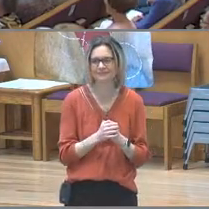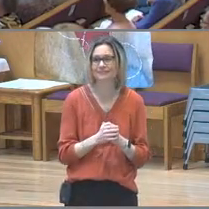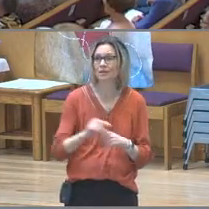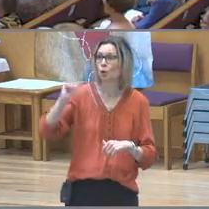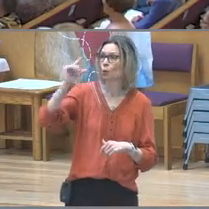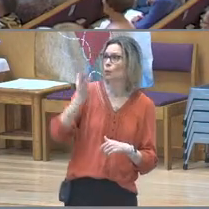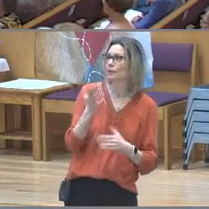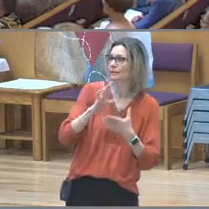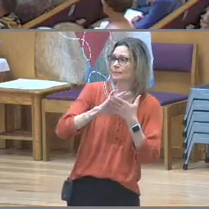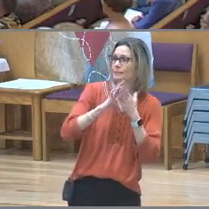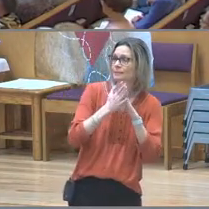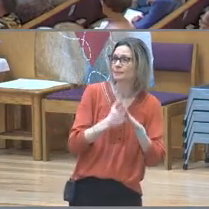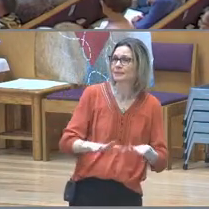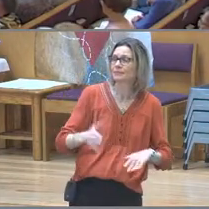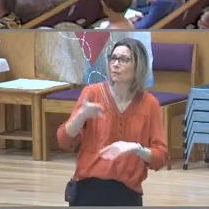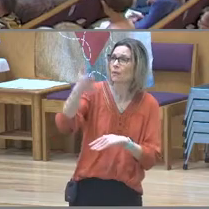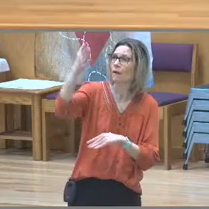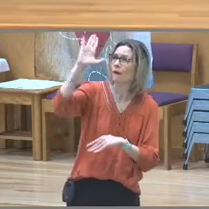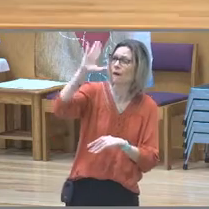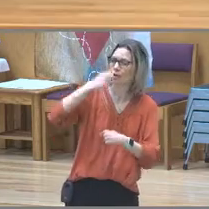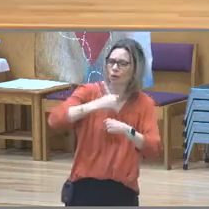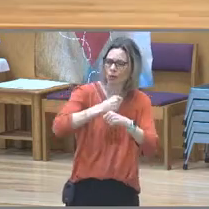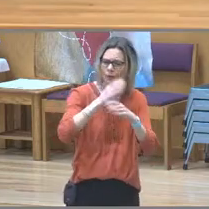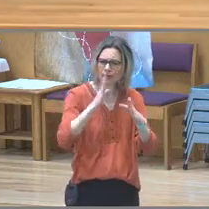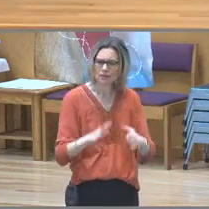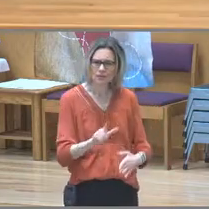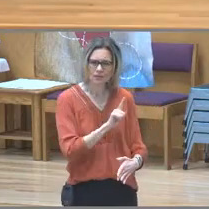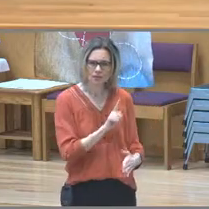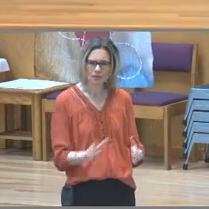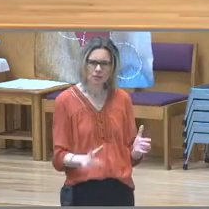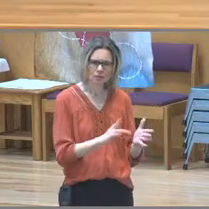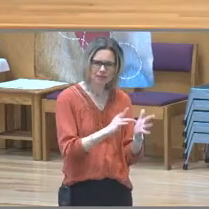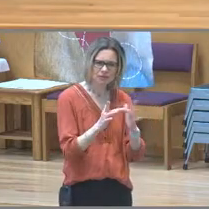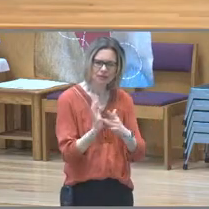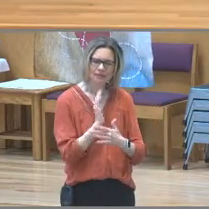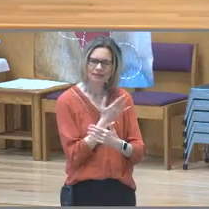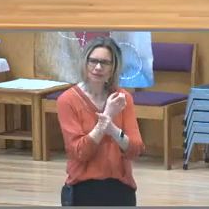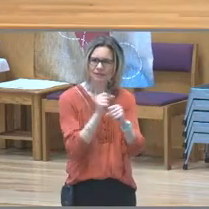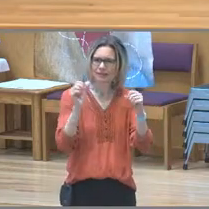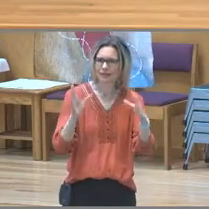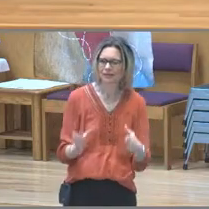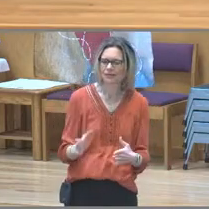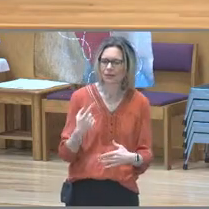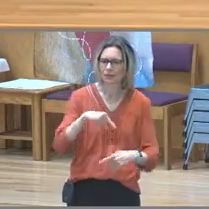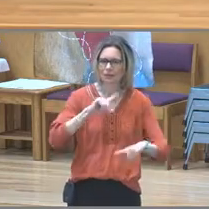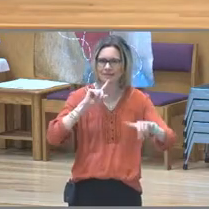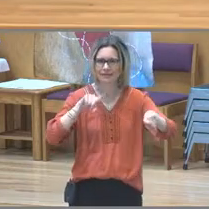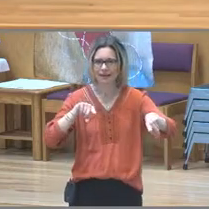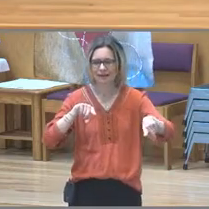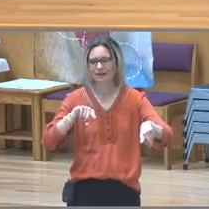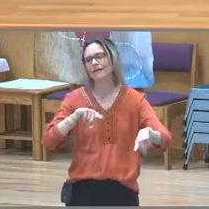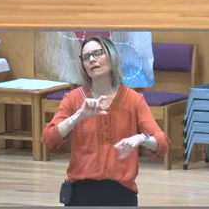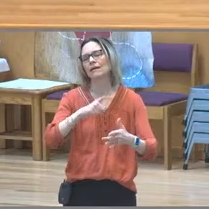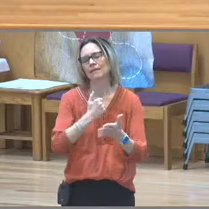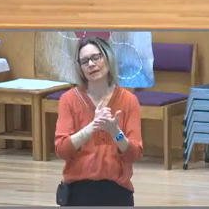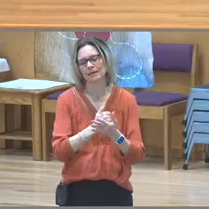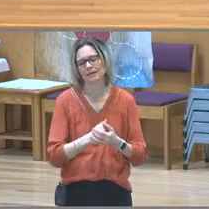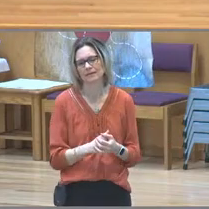you and peace from God, our Creator, and the Lord Jesus Christ, who is our Savior and Lord, and we said,